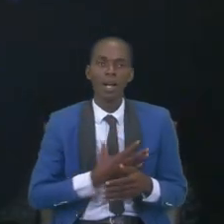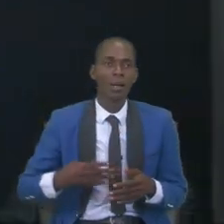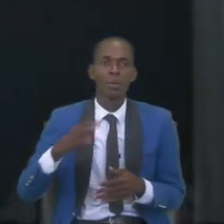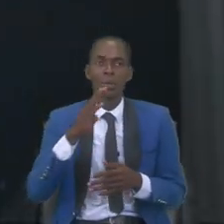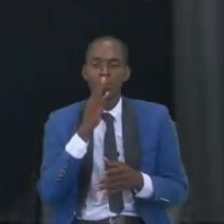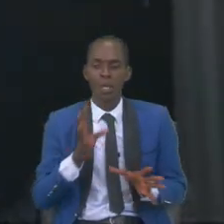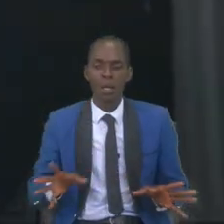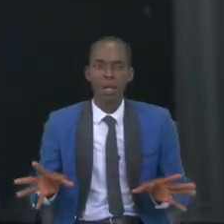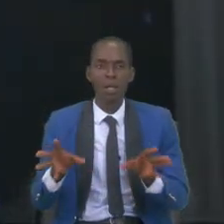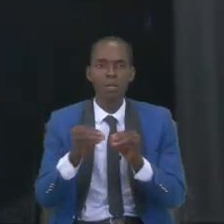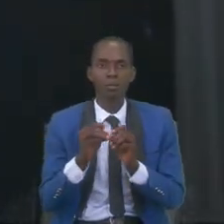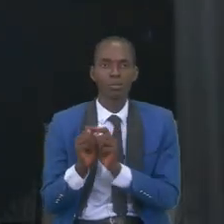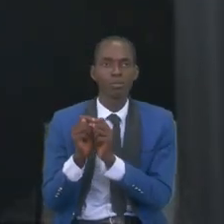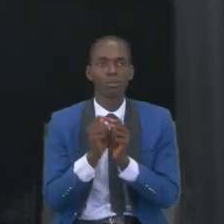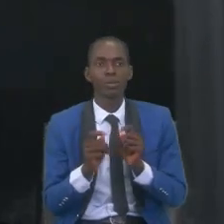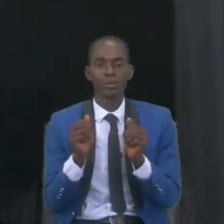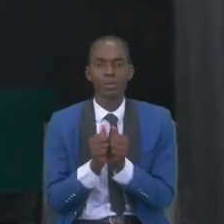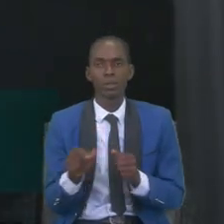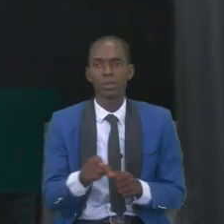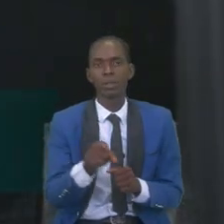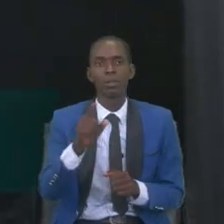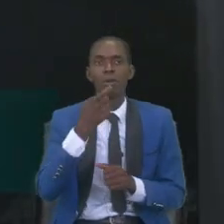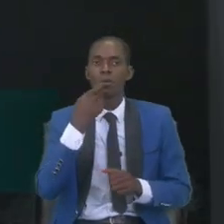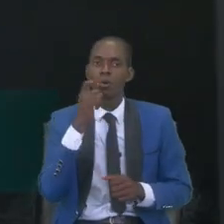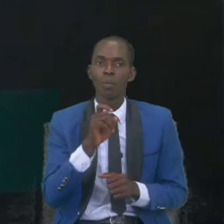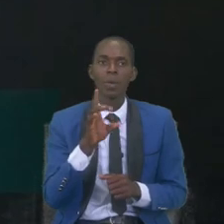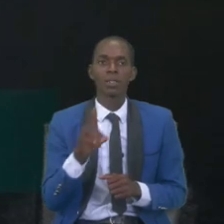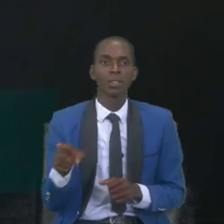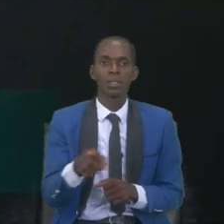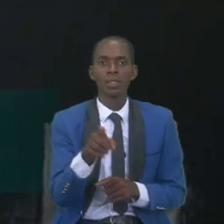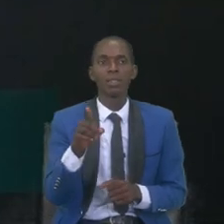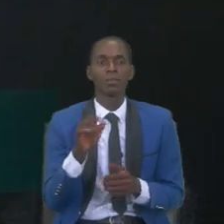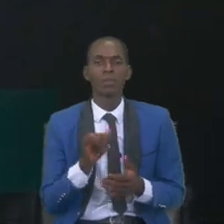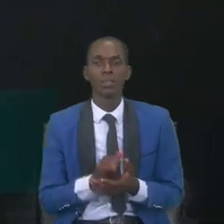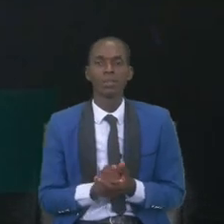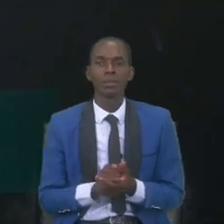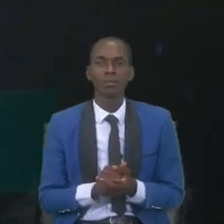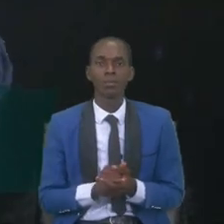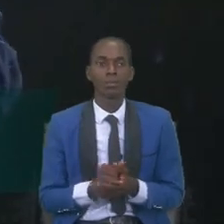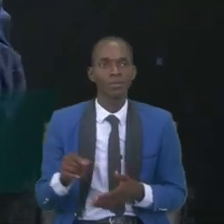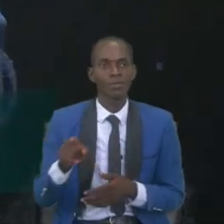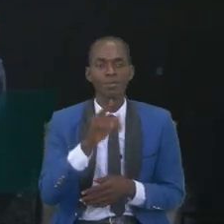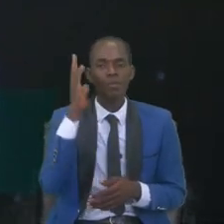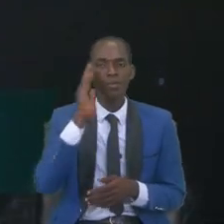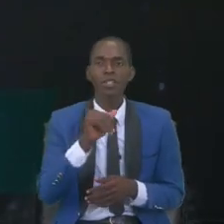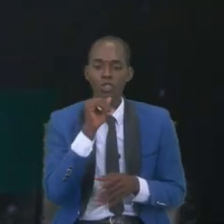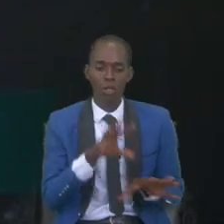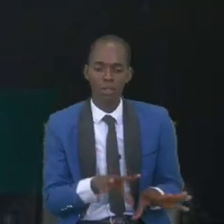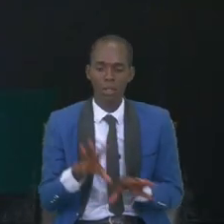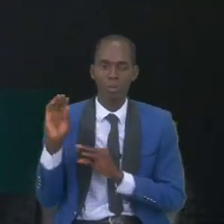assembled together with them, he commanded them that they should